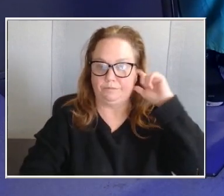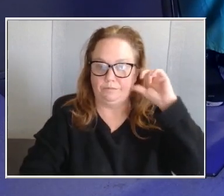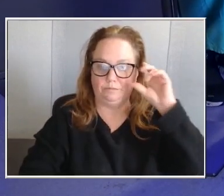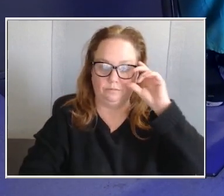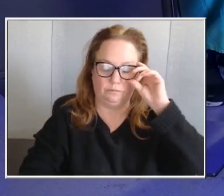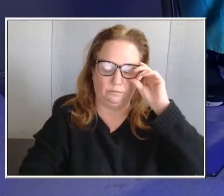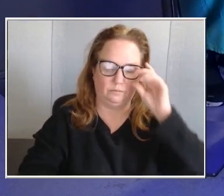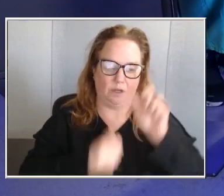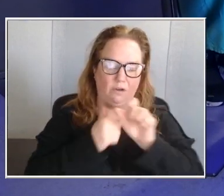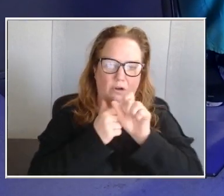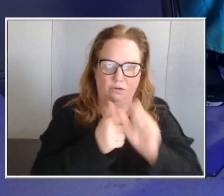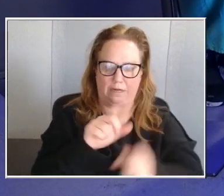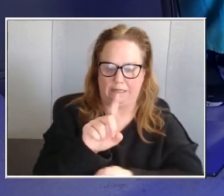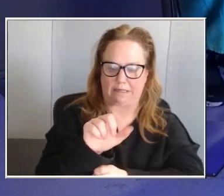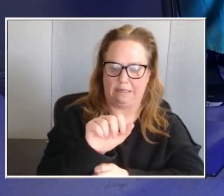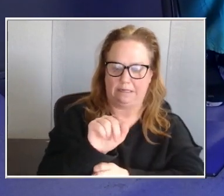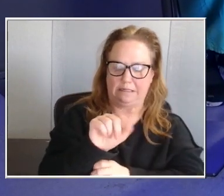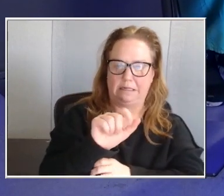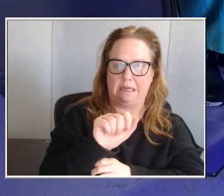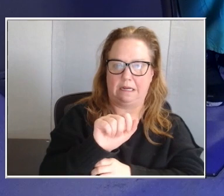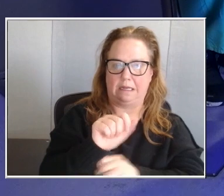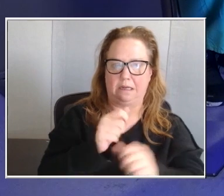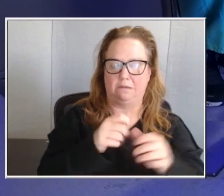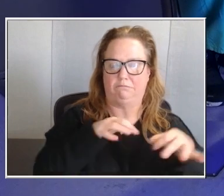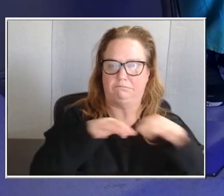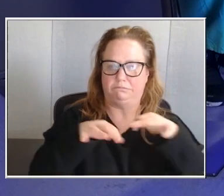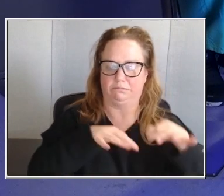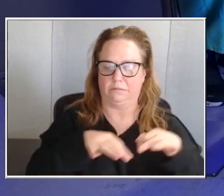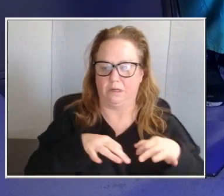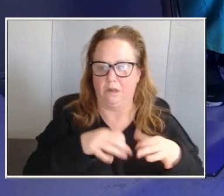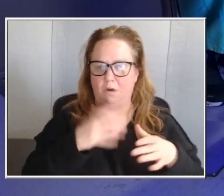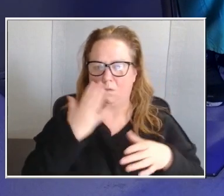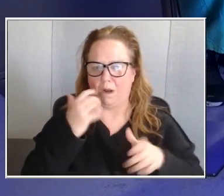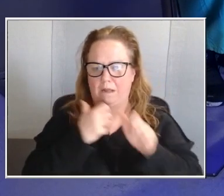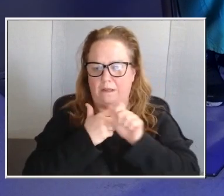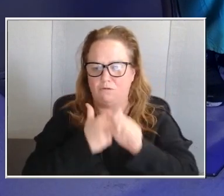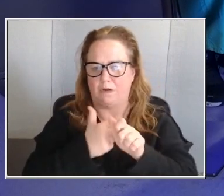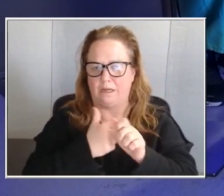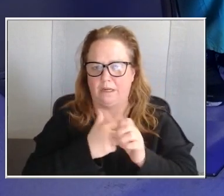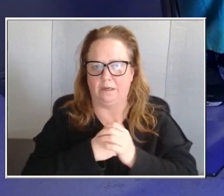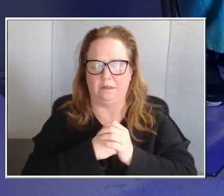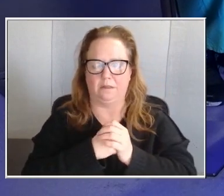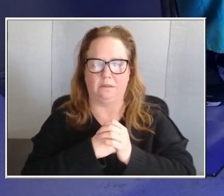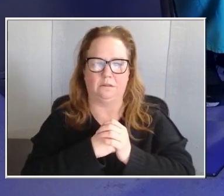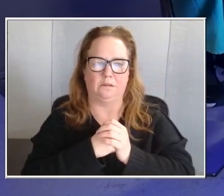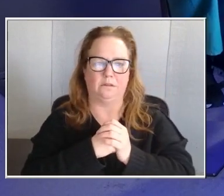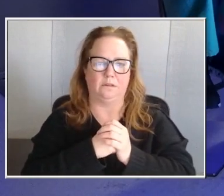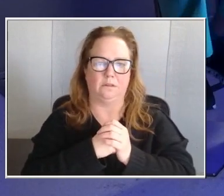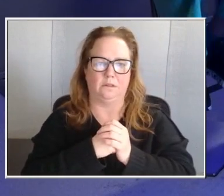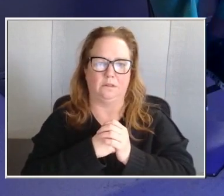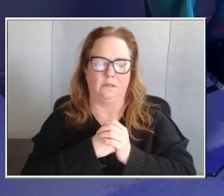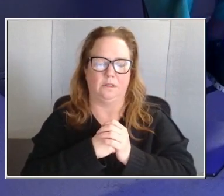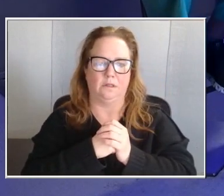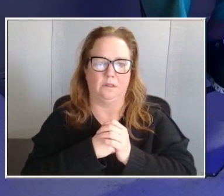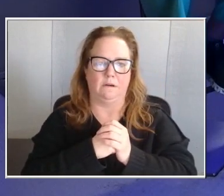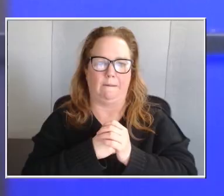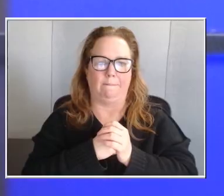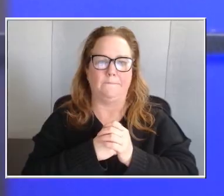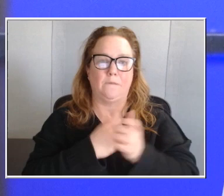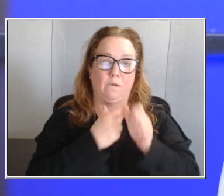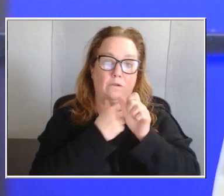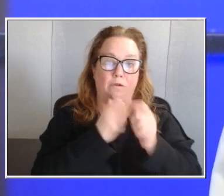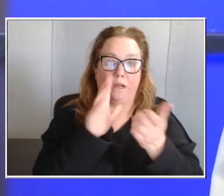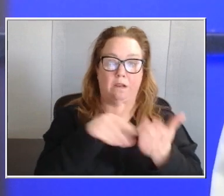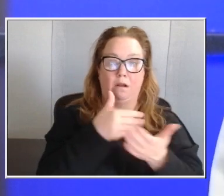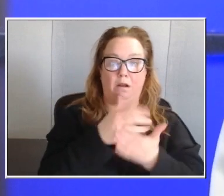data about how we tell us a little bit about why are they tracking it now? What's changed? Well, I mean, I think they're tracking all the data. They